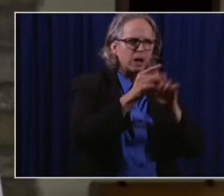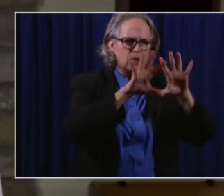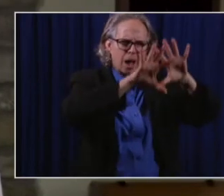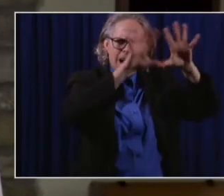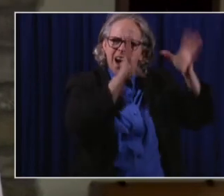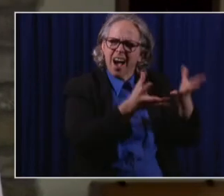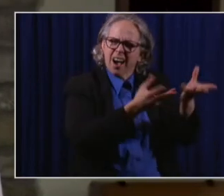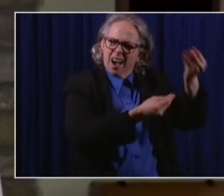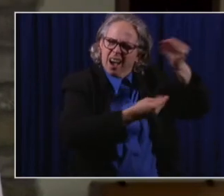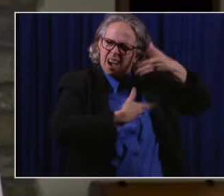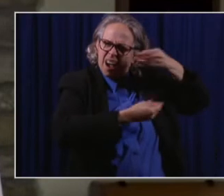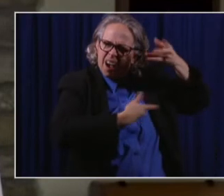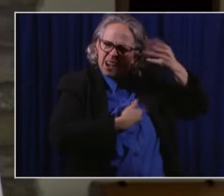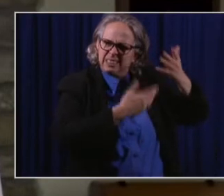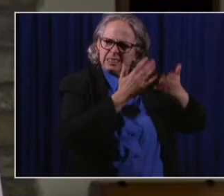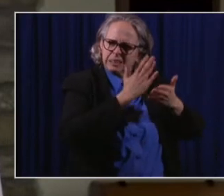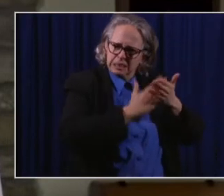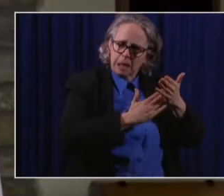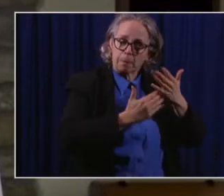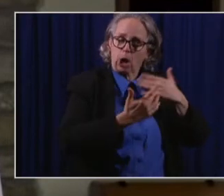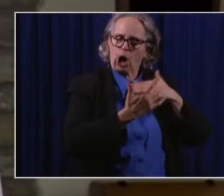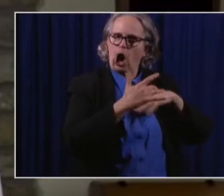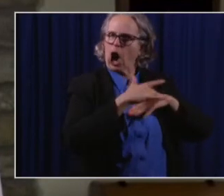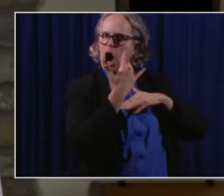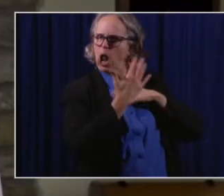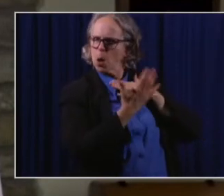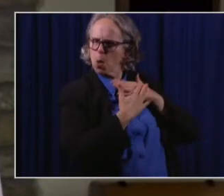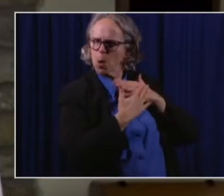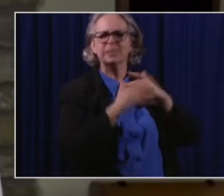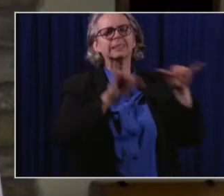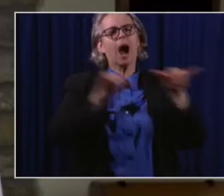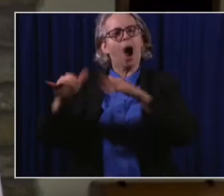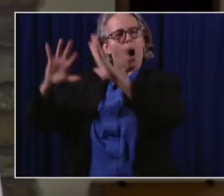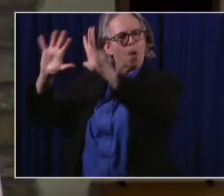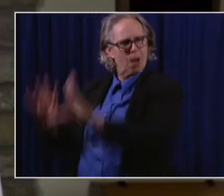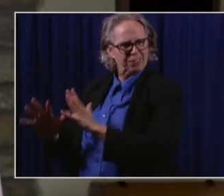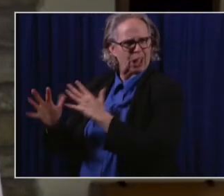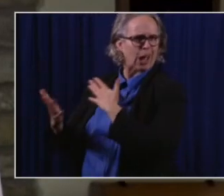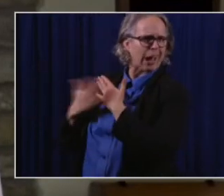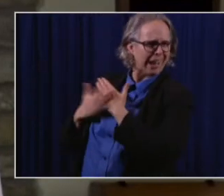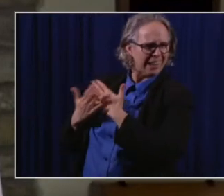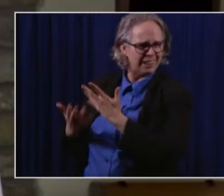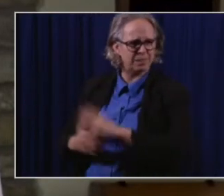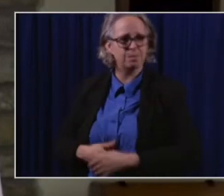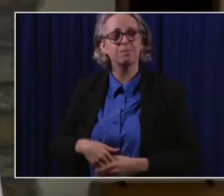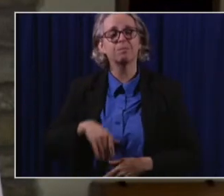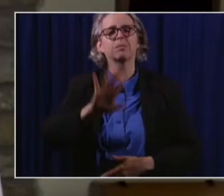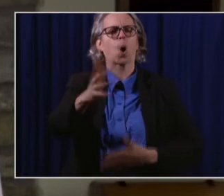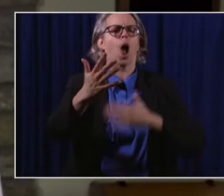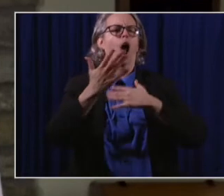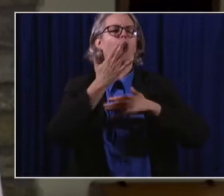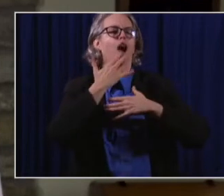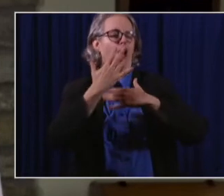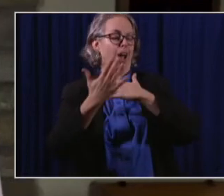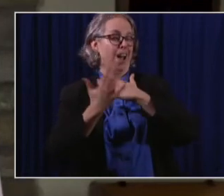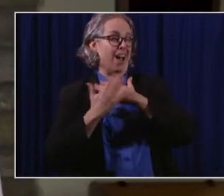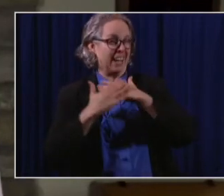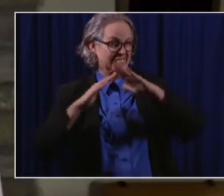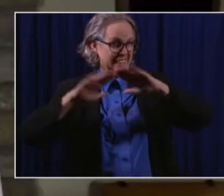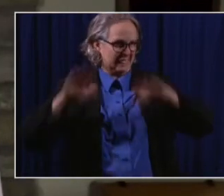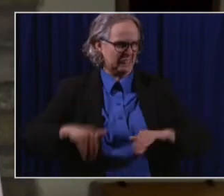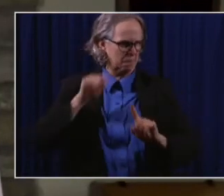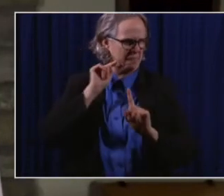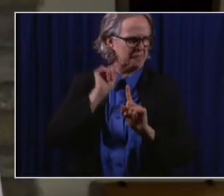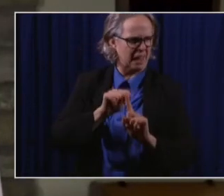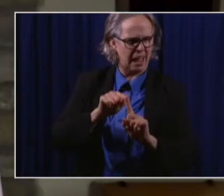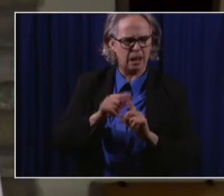signs. The advisory system, your county's particular color, combines several other measures like the number of people